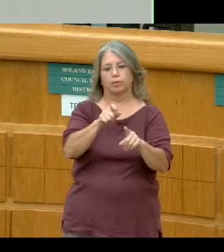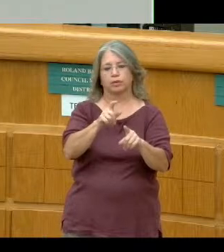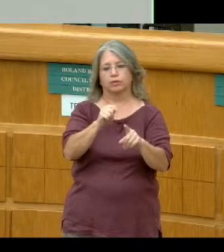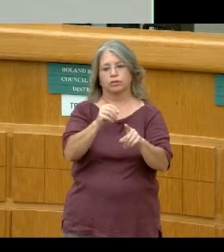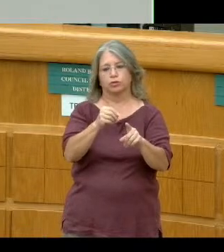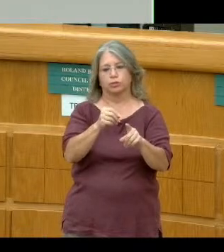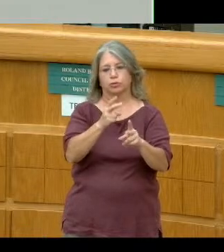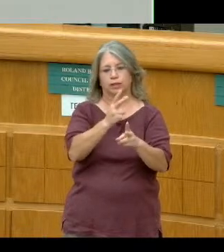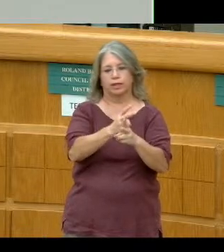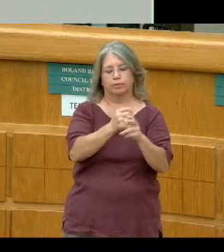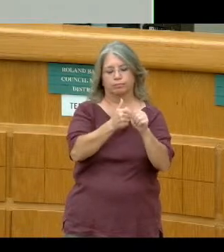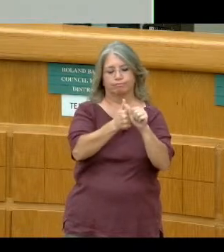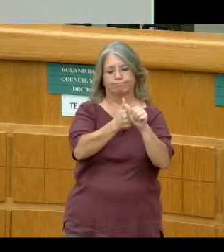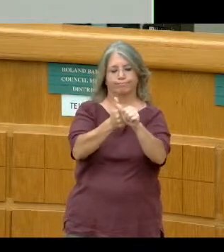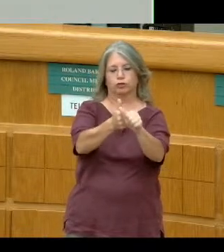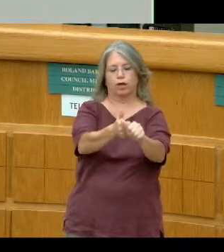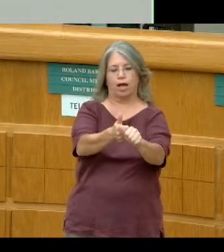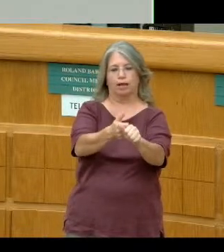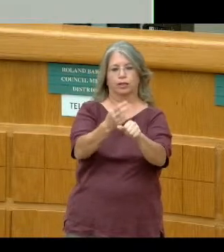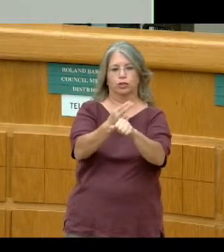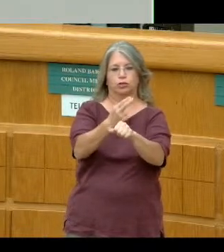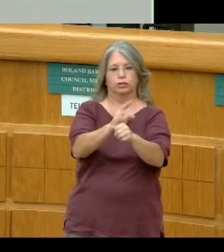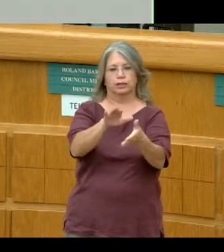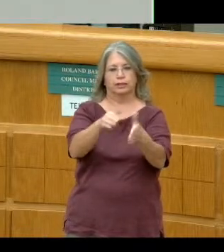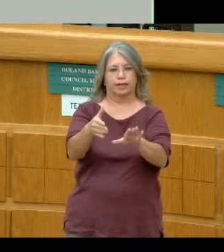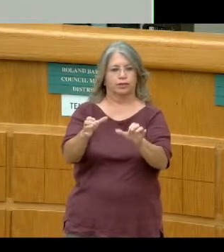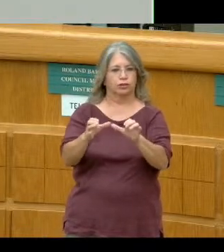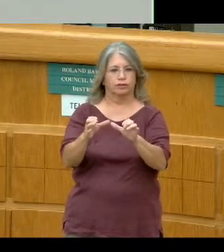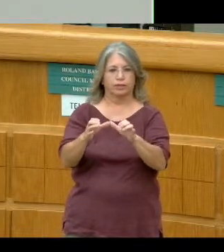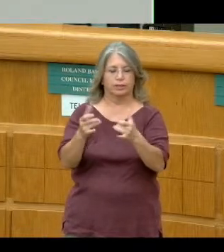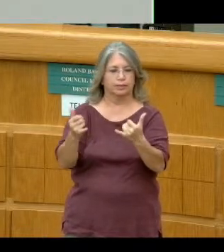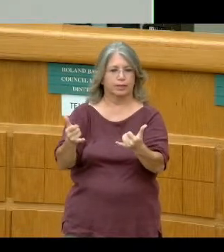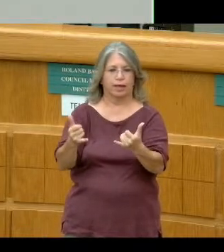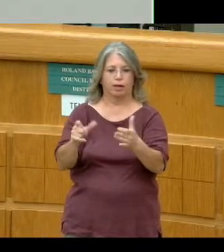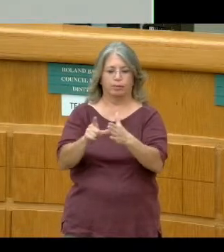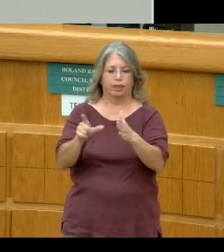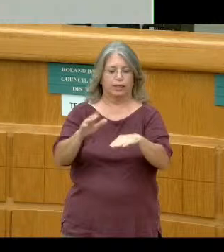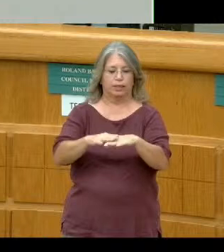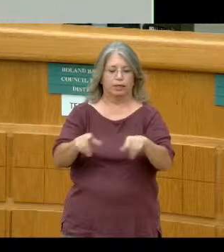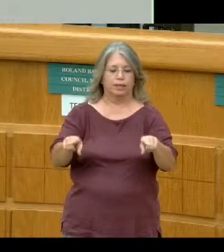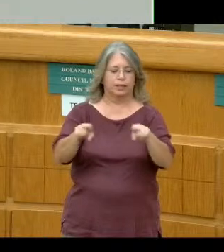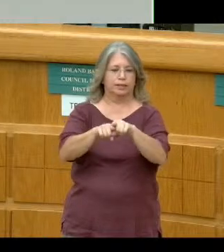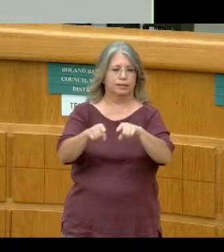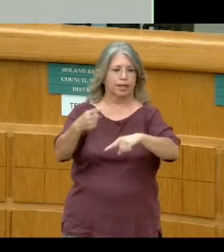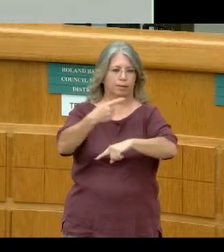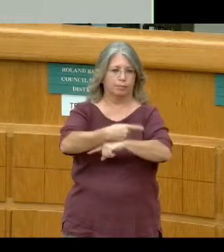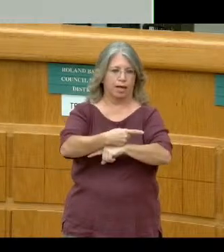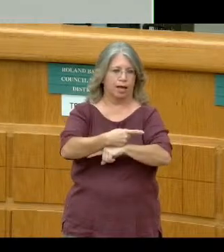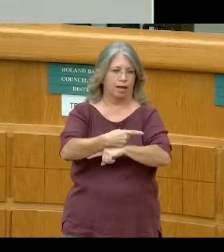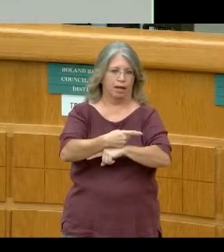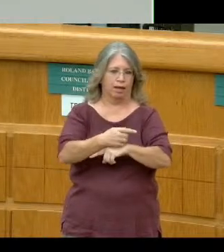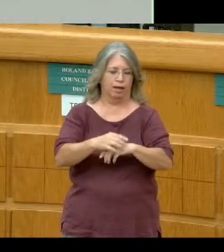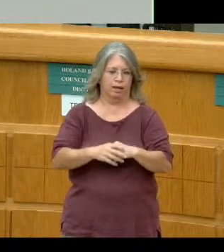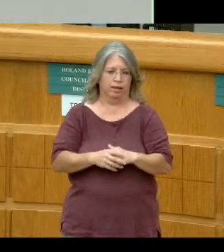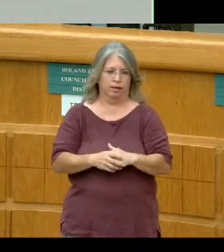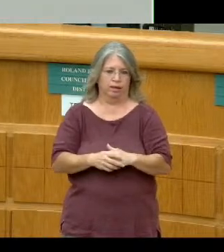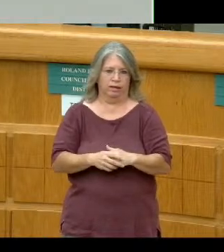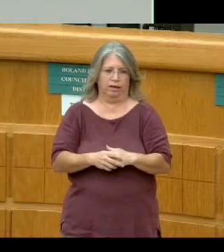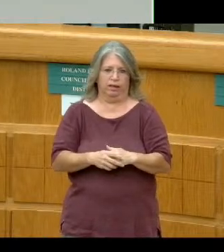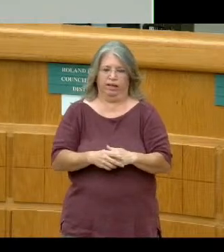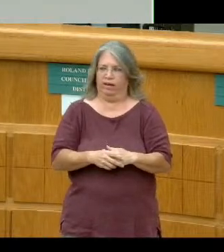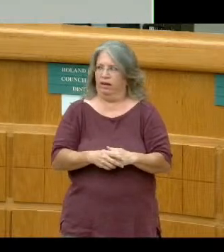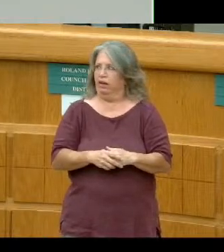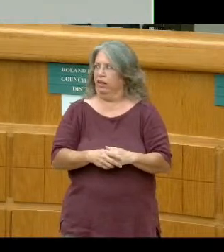of the fatalities using the death certificates immediately on the same day that we're in now. The